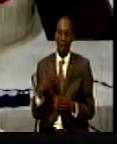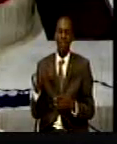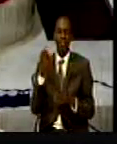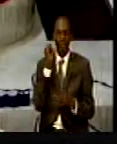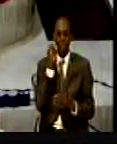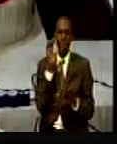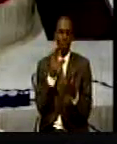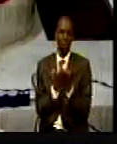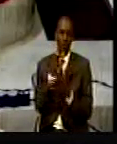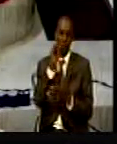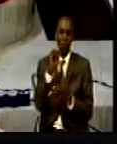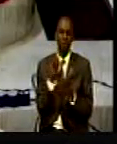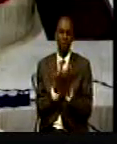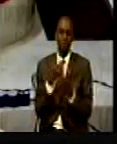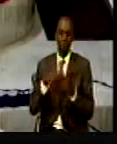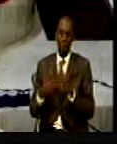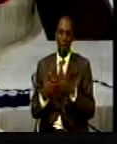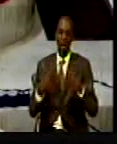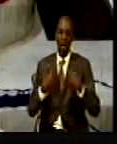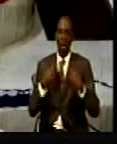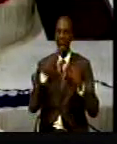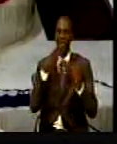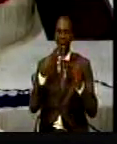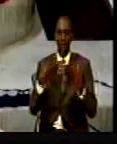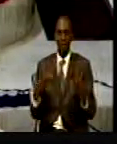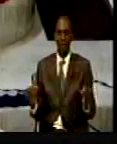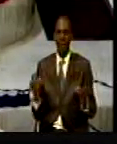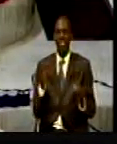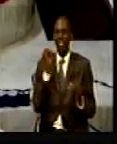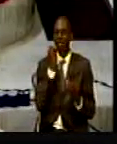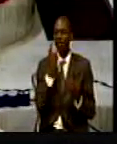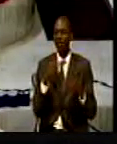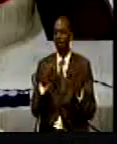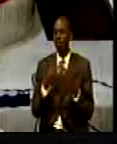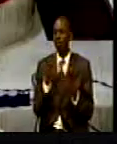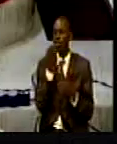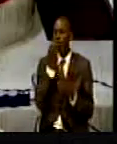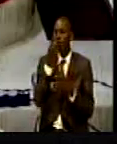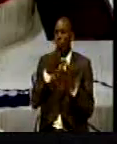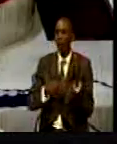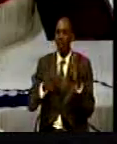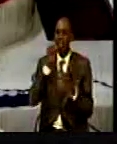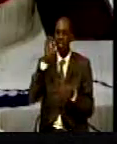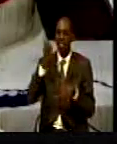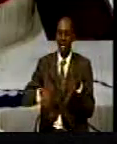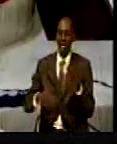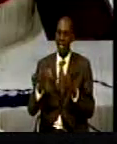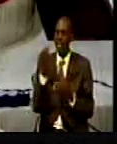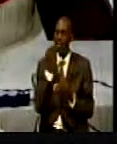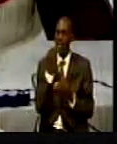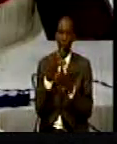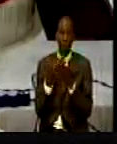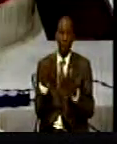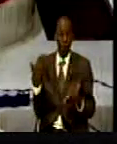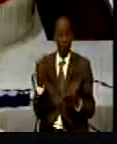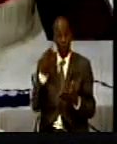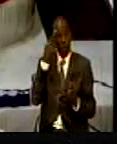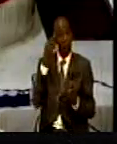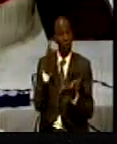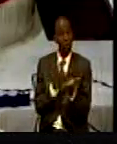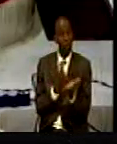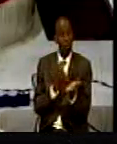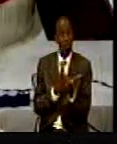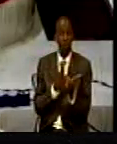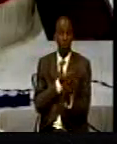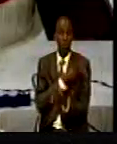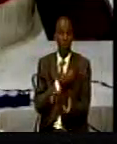home, I tried to eat what I cannot be eating. Because when I went to the hospital, they said that I should not eat this, don't eat it, don't eat